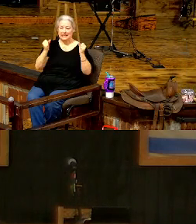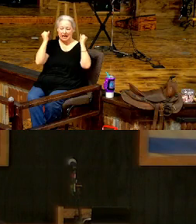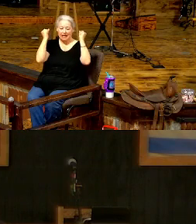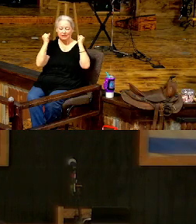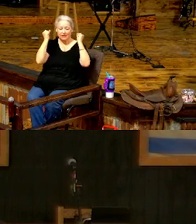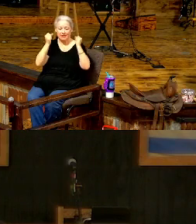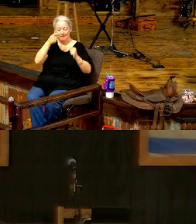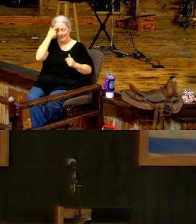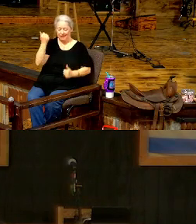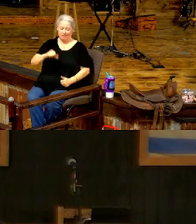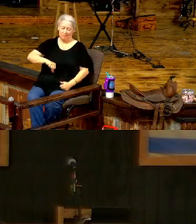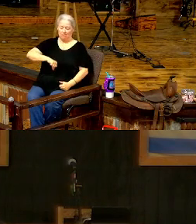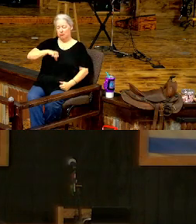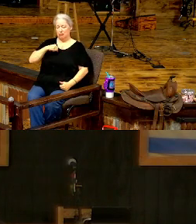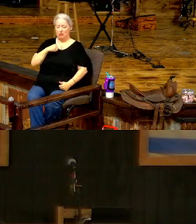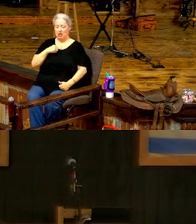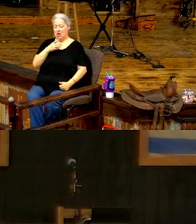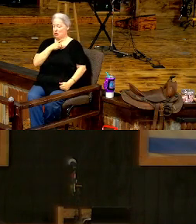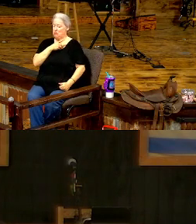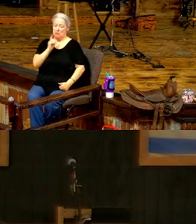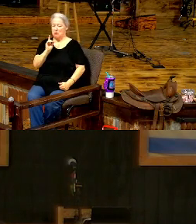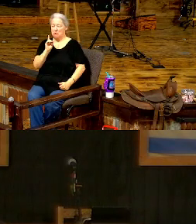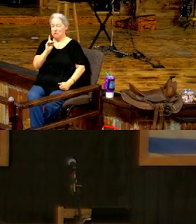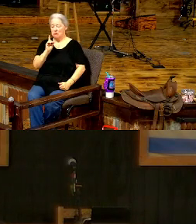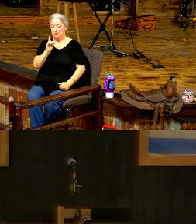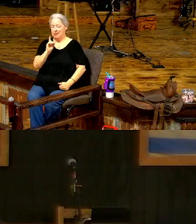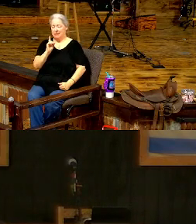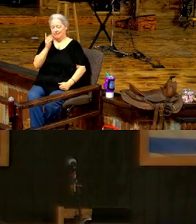or doctrine or I don't know.